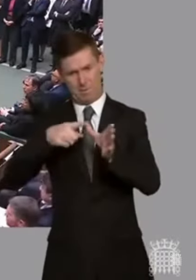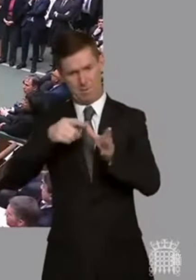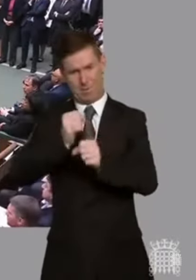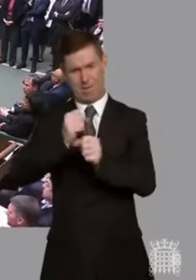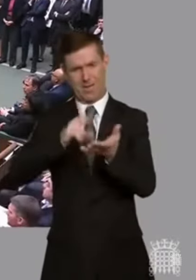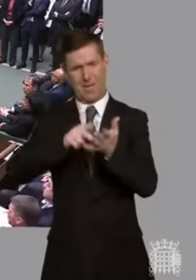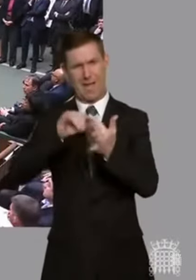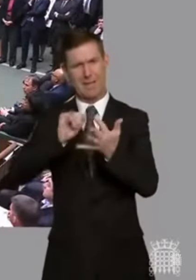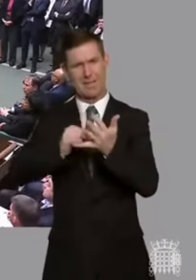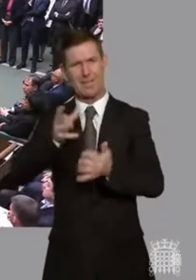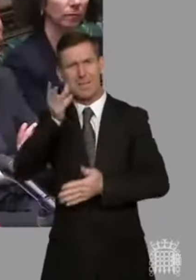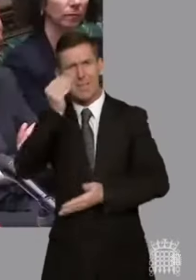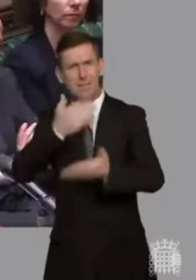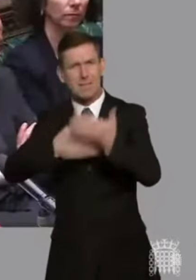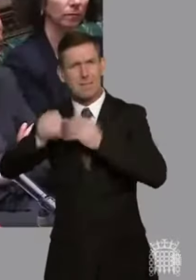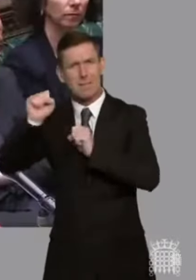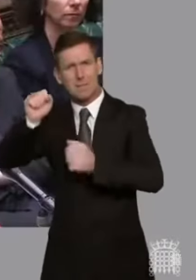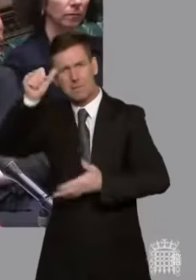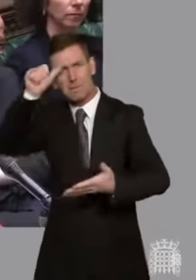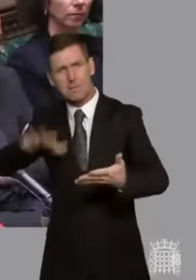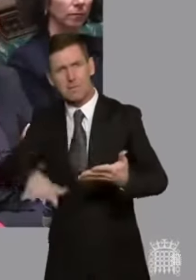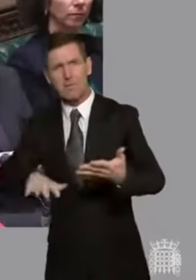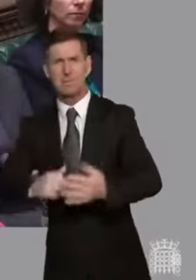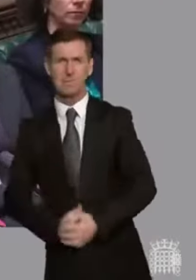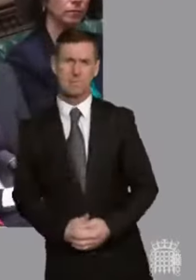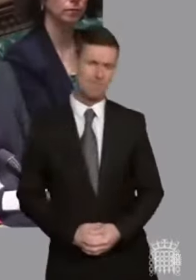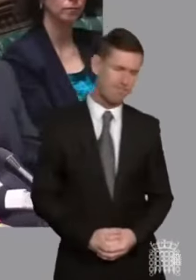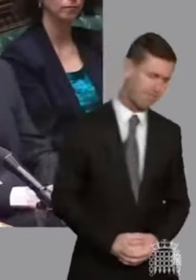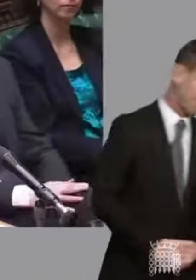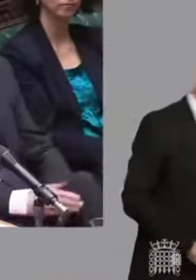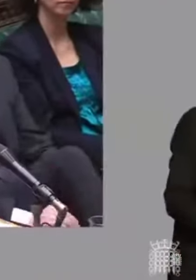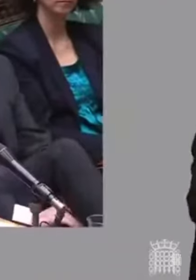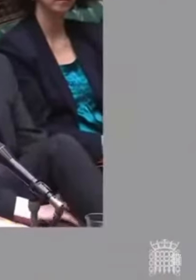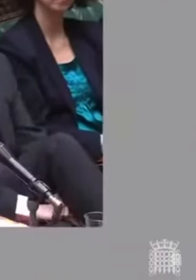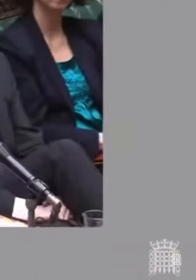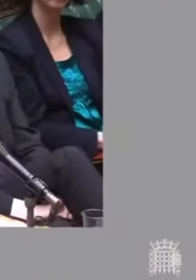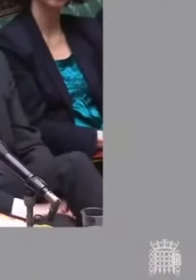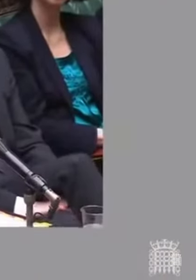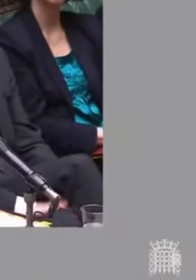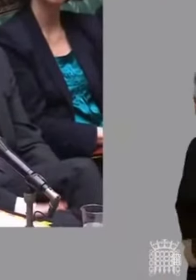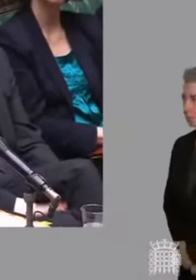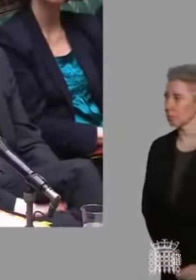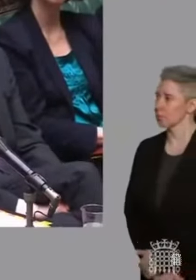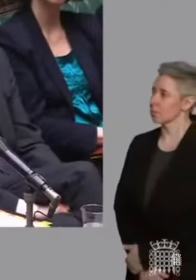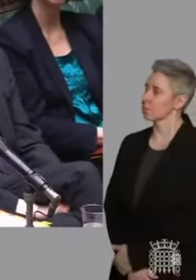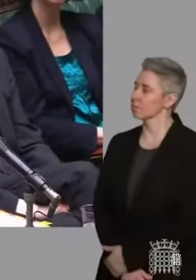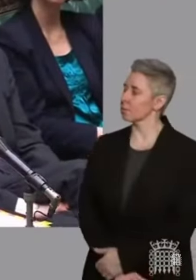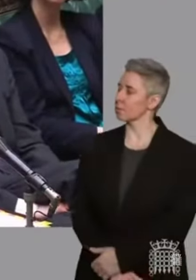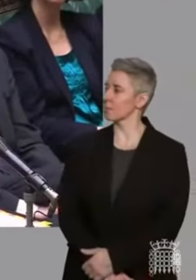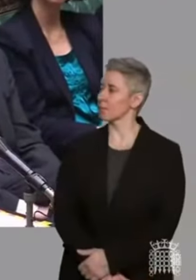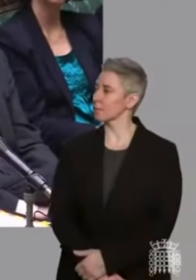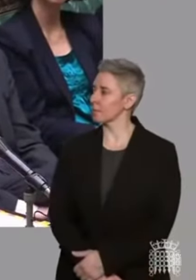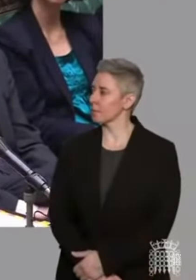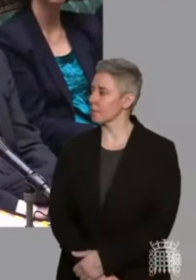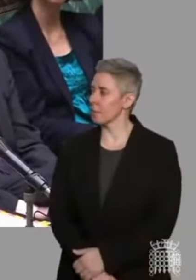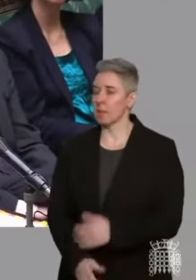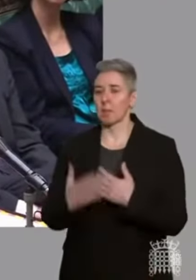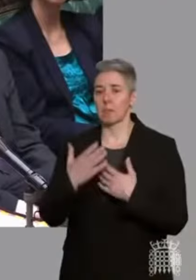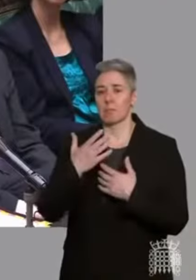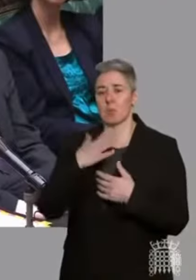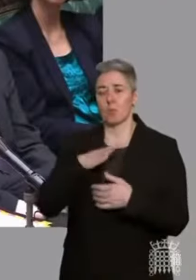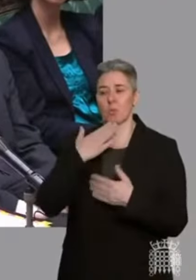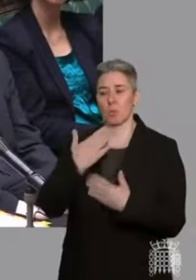issue in that way and pass on to Agnes and Jim just how impactful what he has said is and how important it is that he